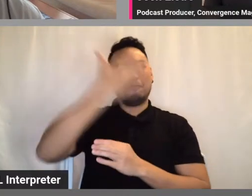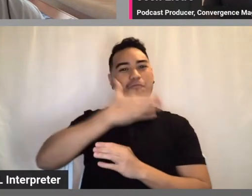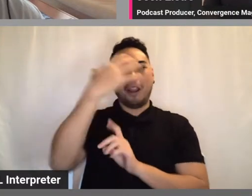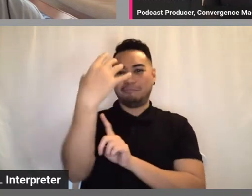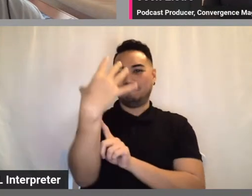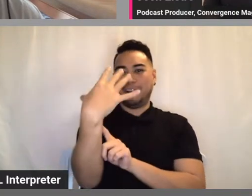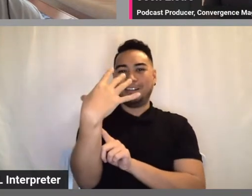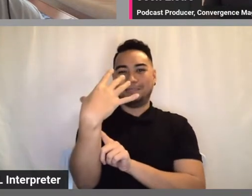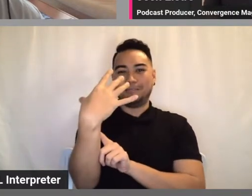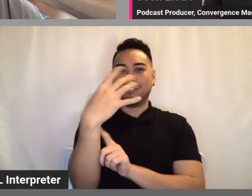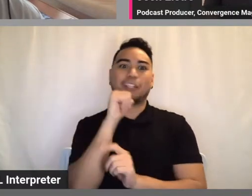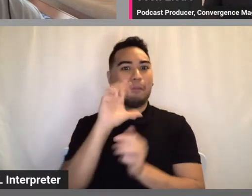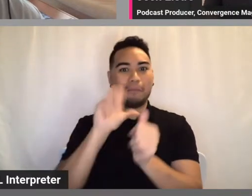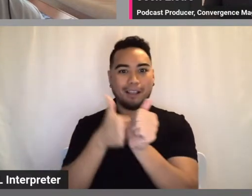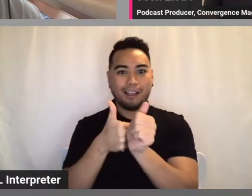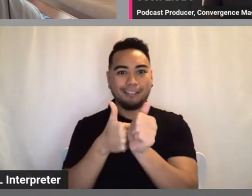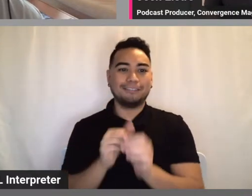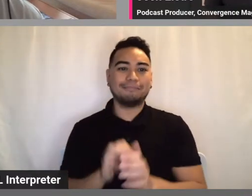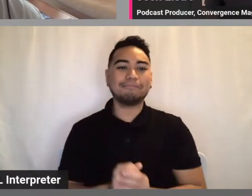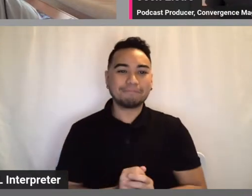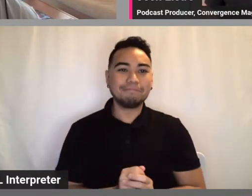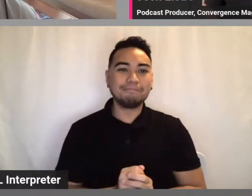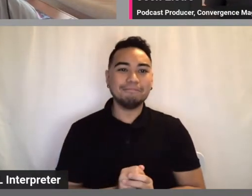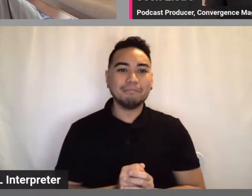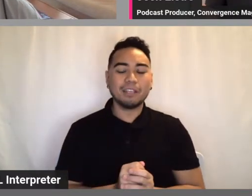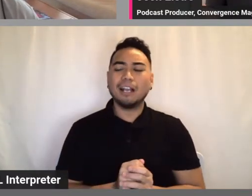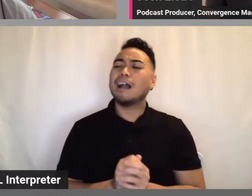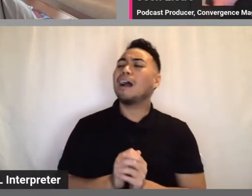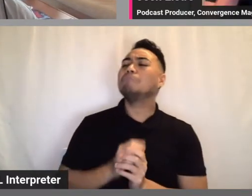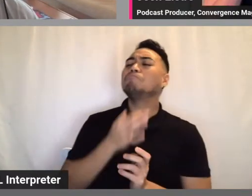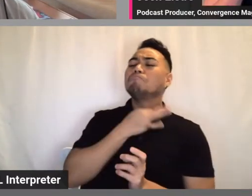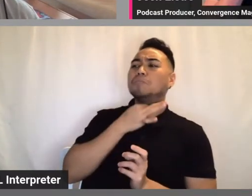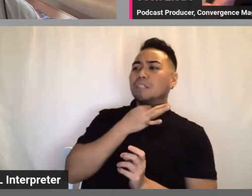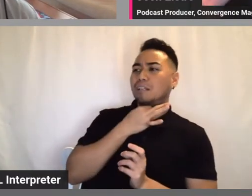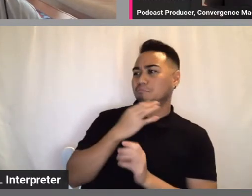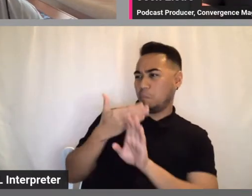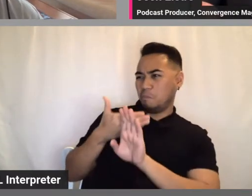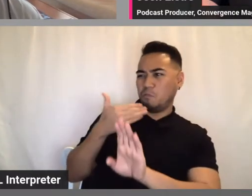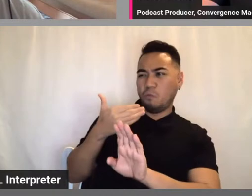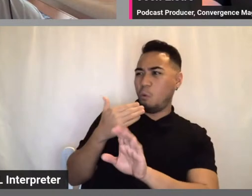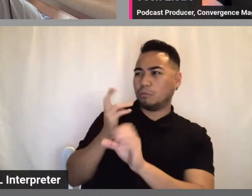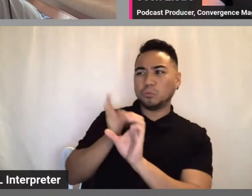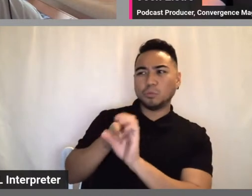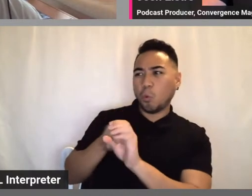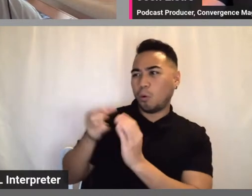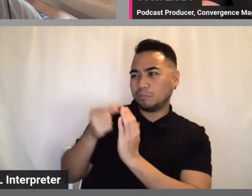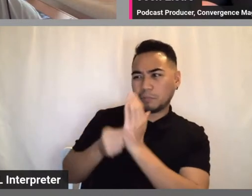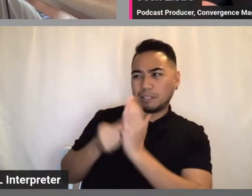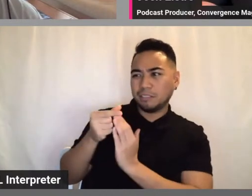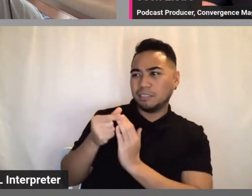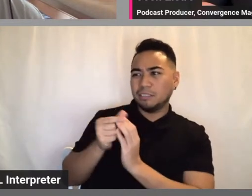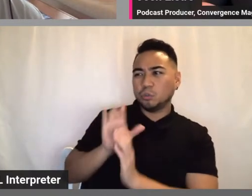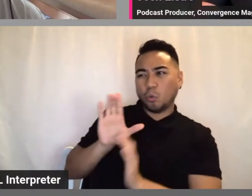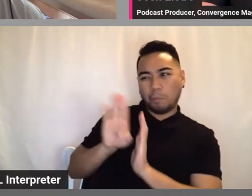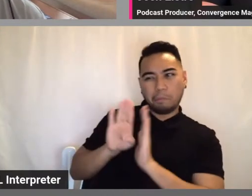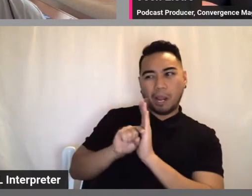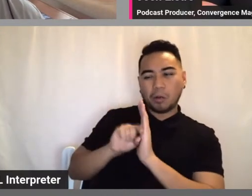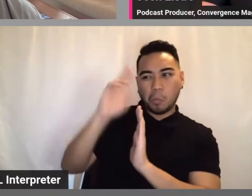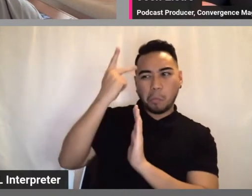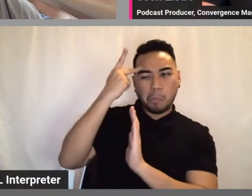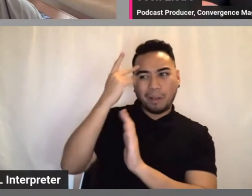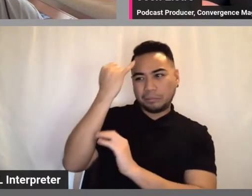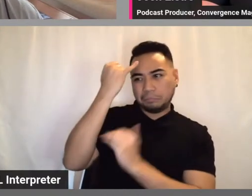Yeah. Josh, what would you say that your before coming to Convergence, what would you say your background on these political ideas were?